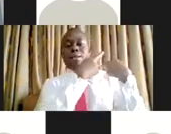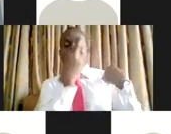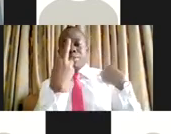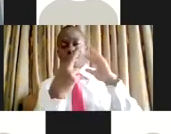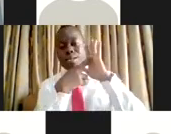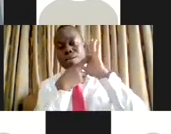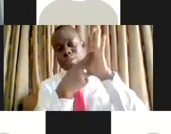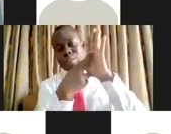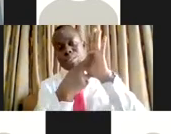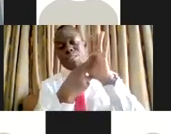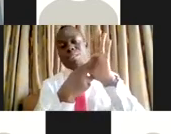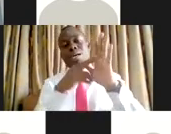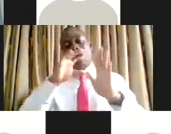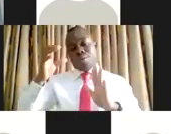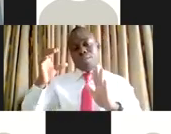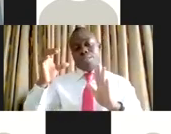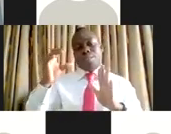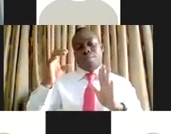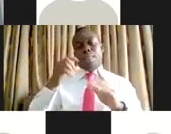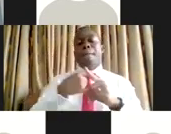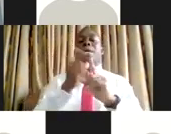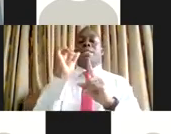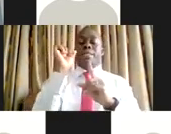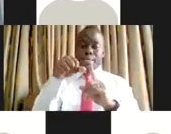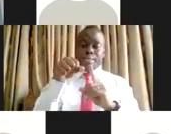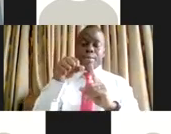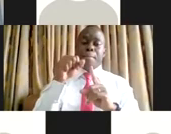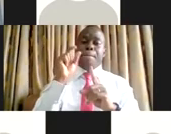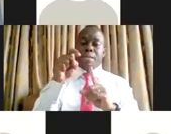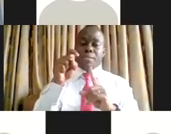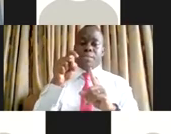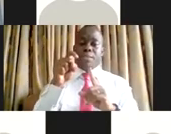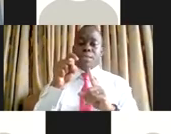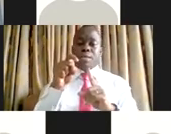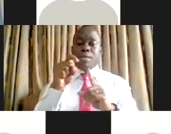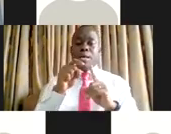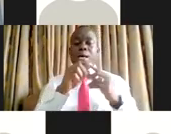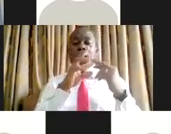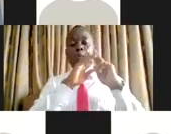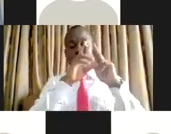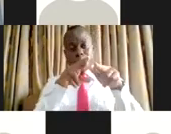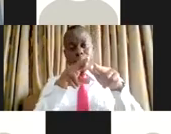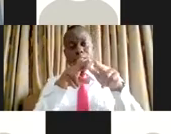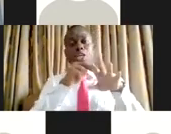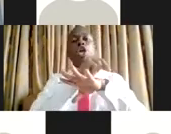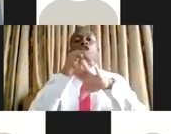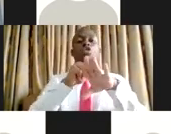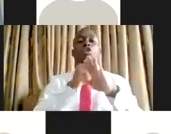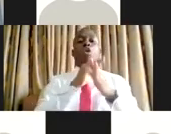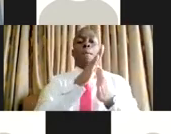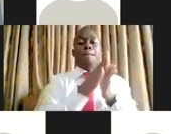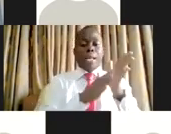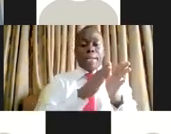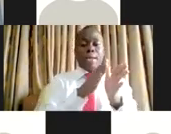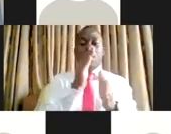supposed to address questions of national planning, and proper national planning must look at both the